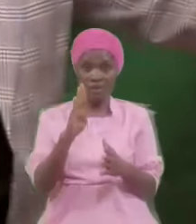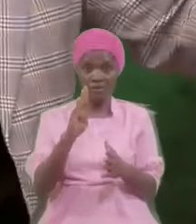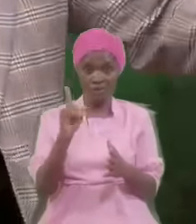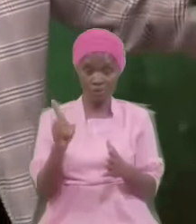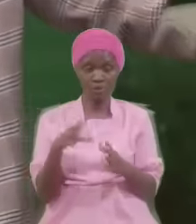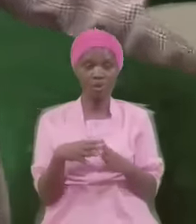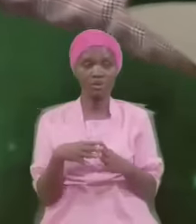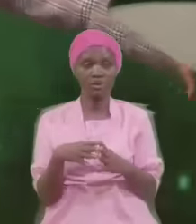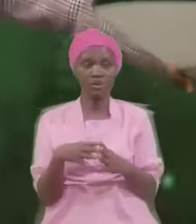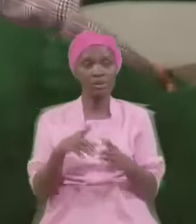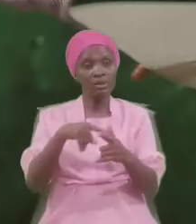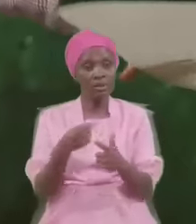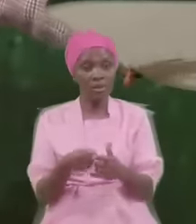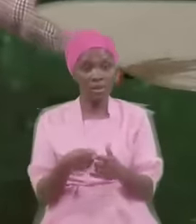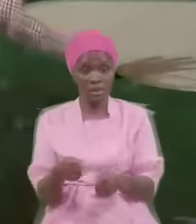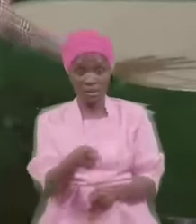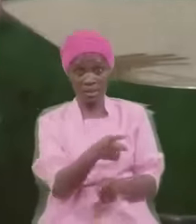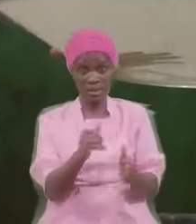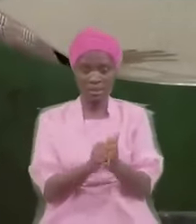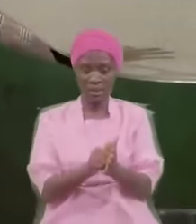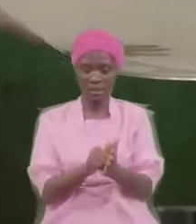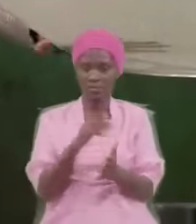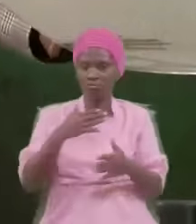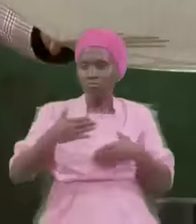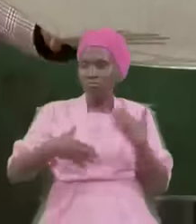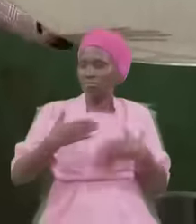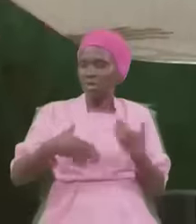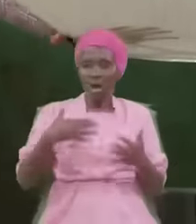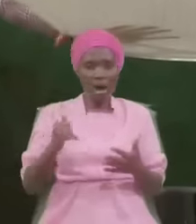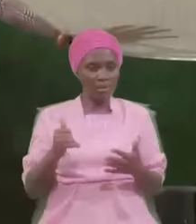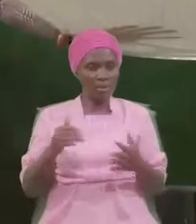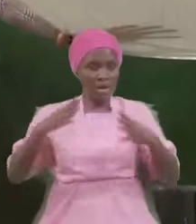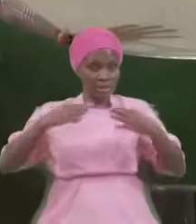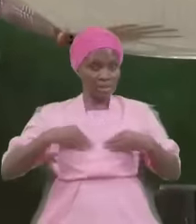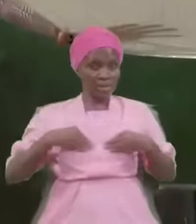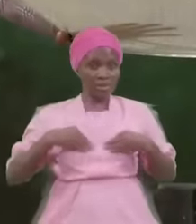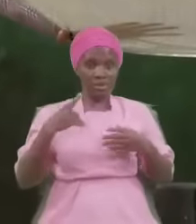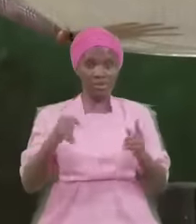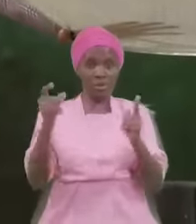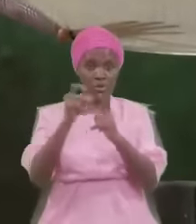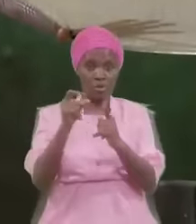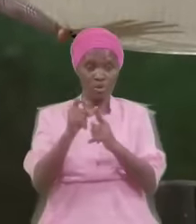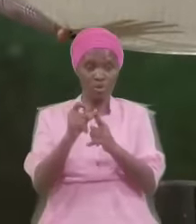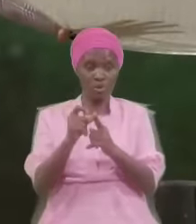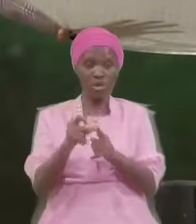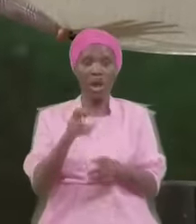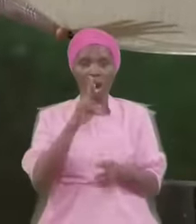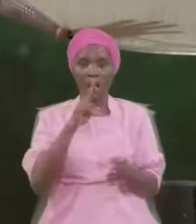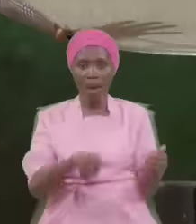in verse 41, then they that gladly received his word, they were baptized, and the same